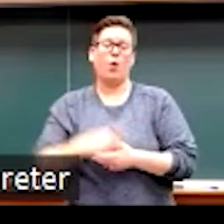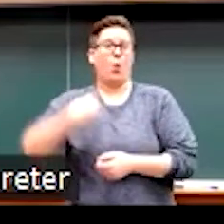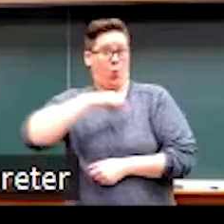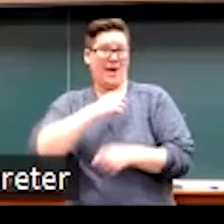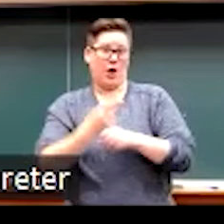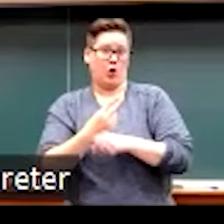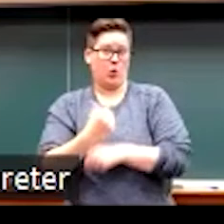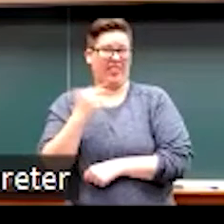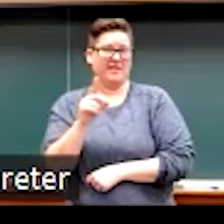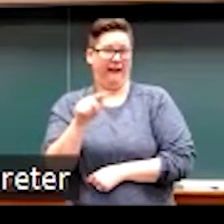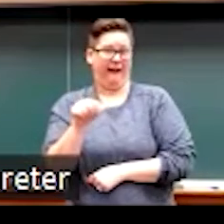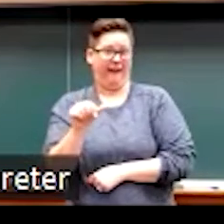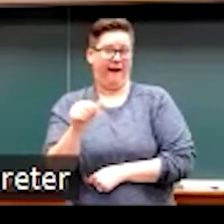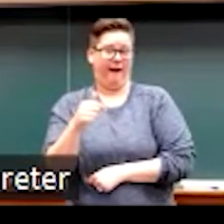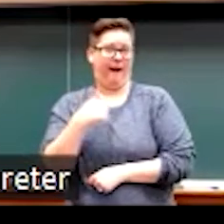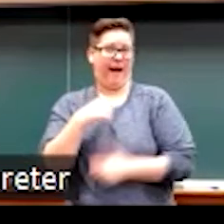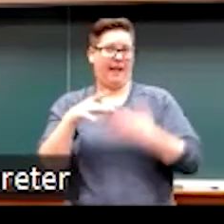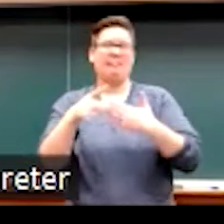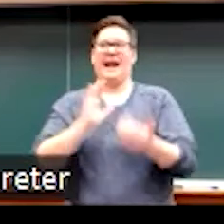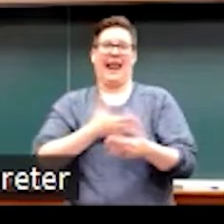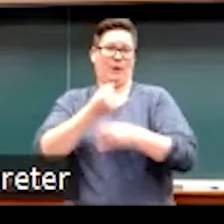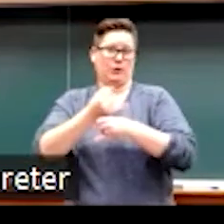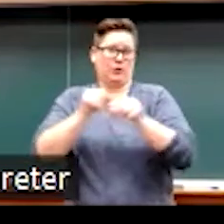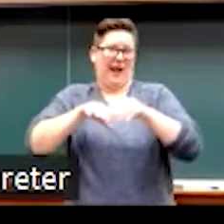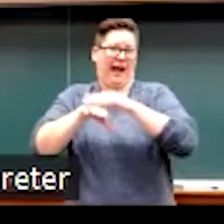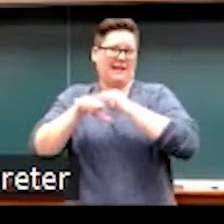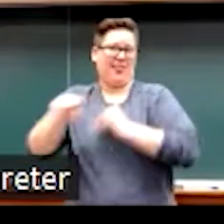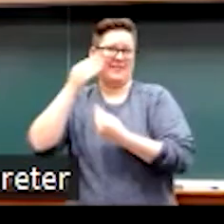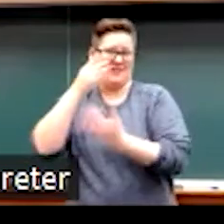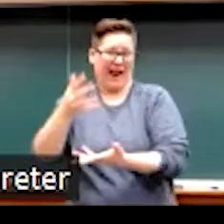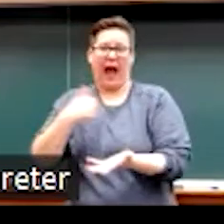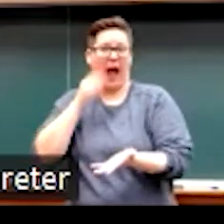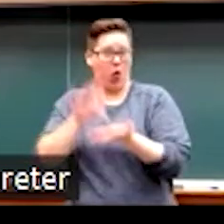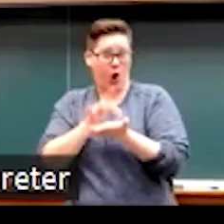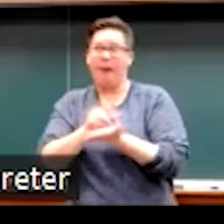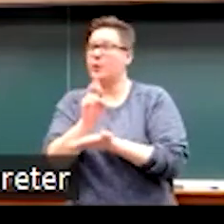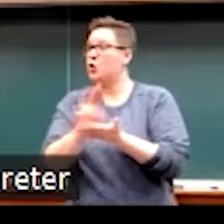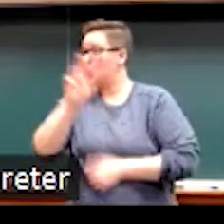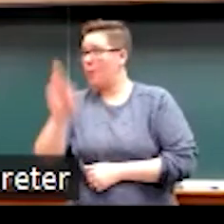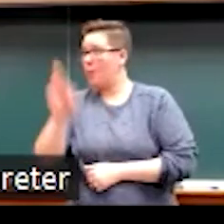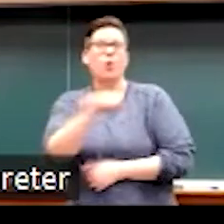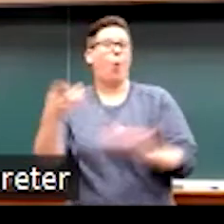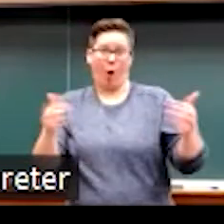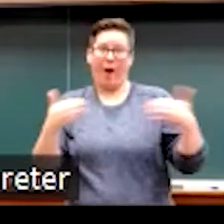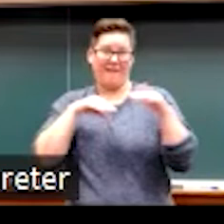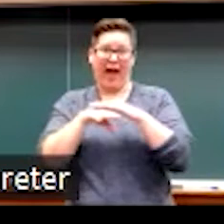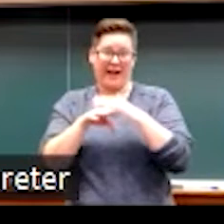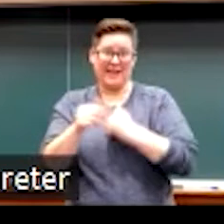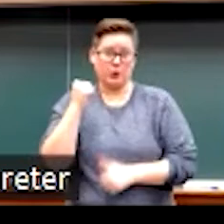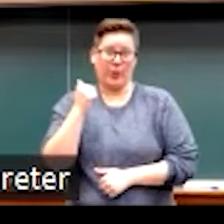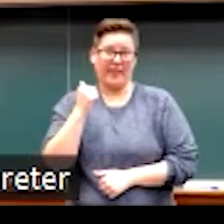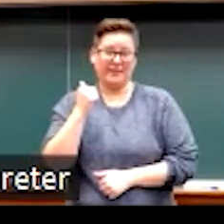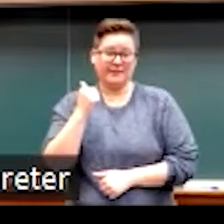we are using this data. I headed up our institution's access to this data. I looked this up. University of Rochester already has access to this